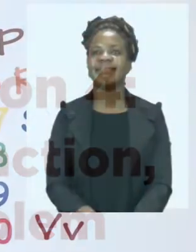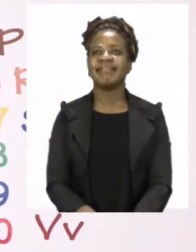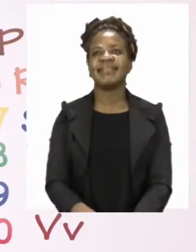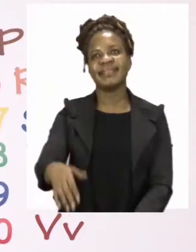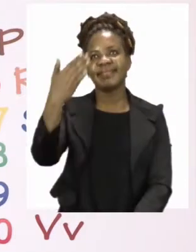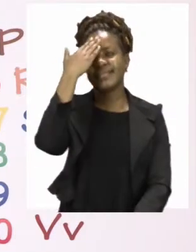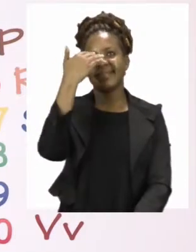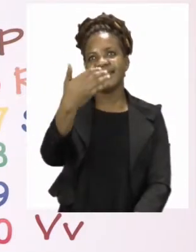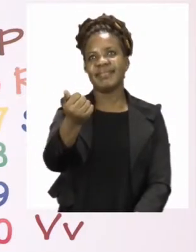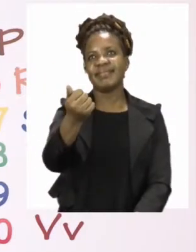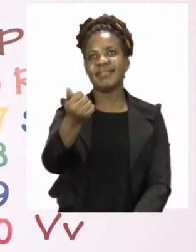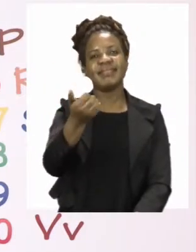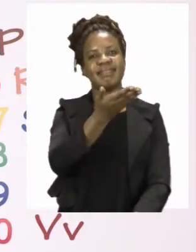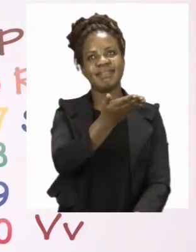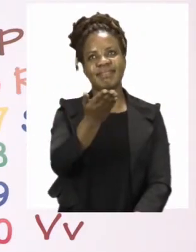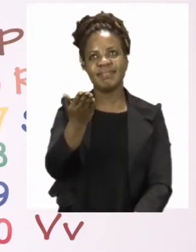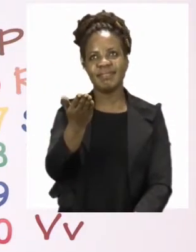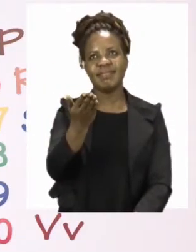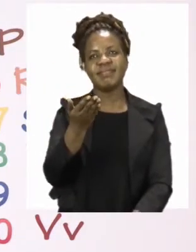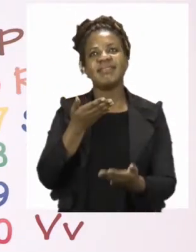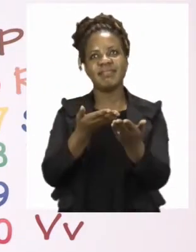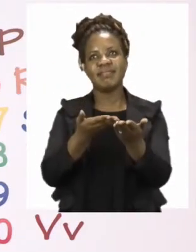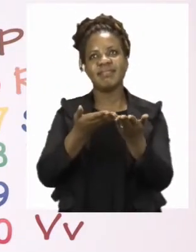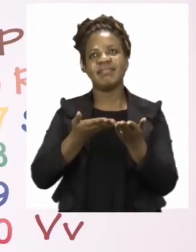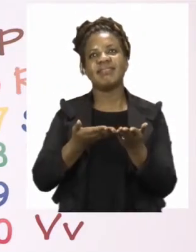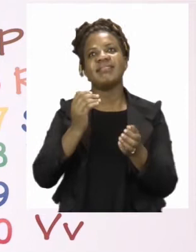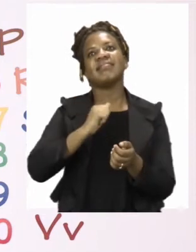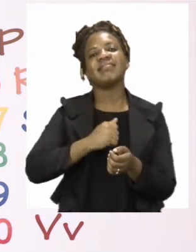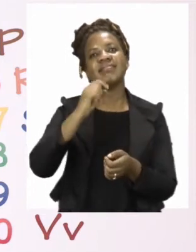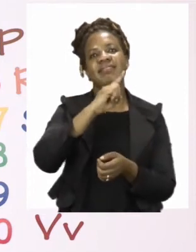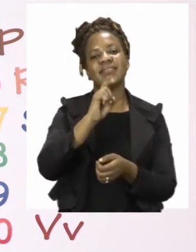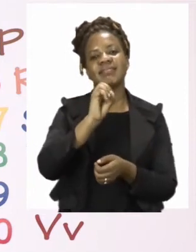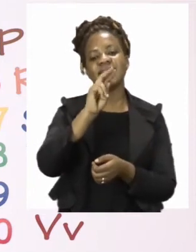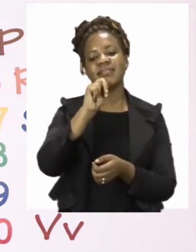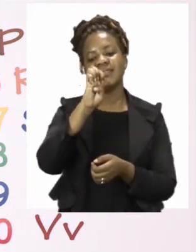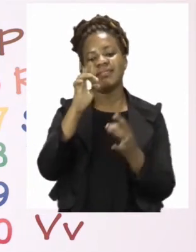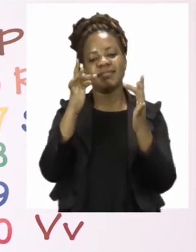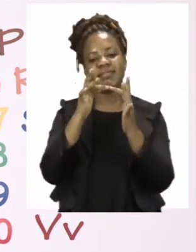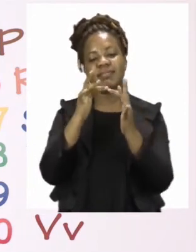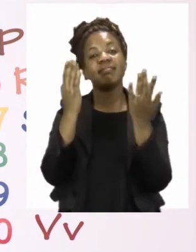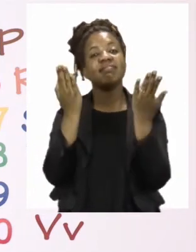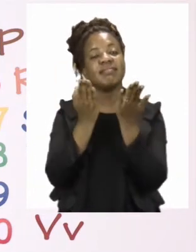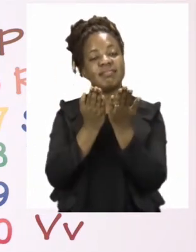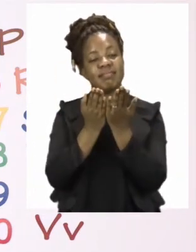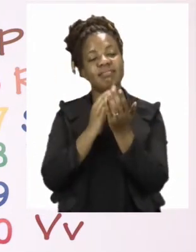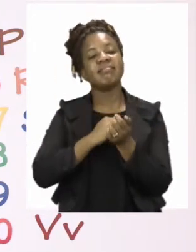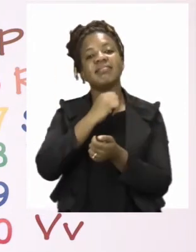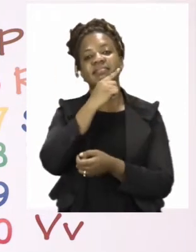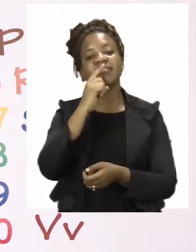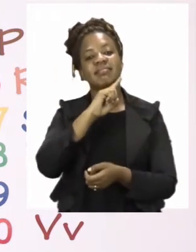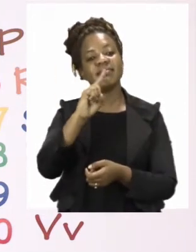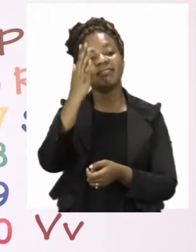booklet in our daily newspaper, street sales, or at your school every Monday